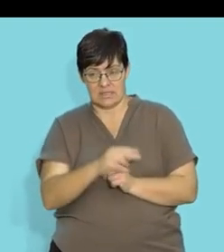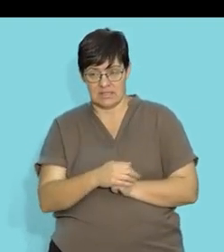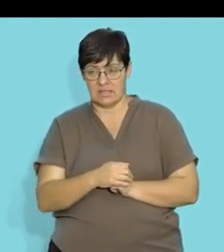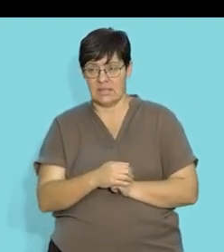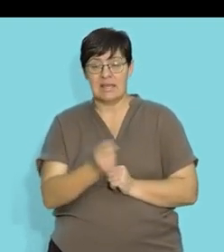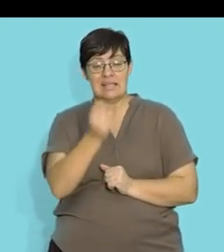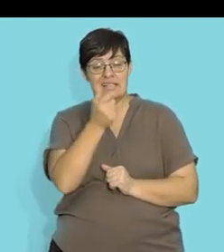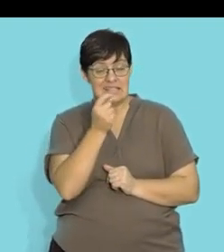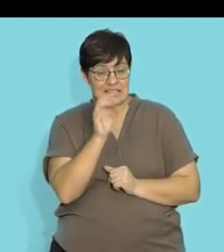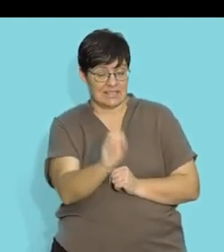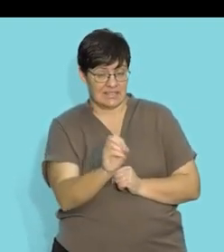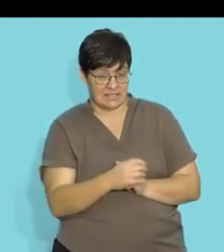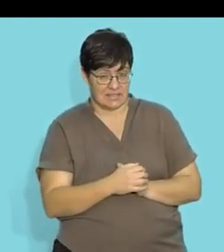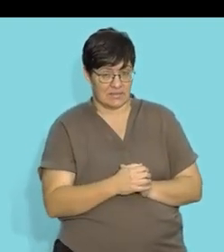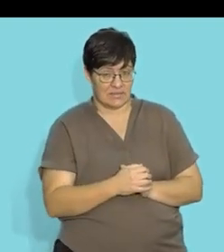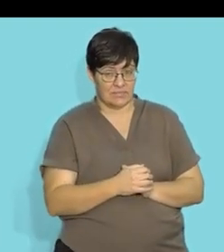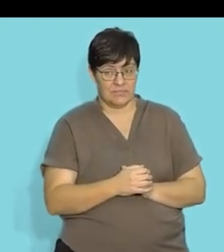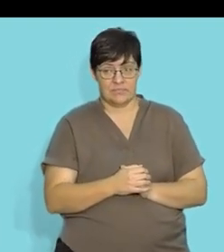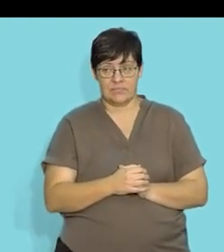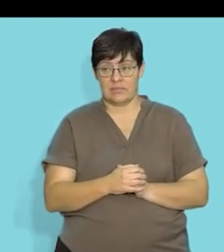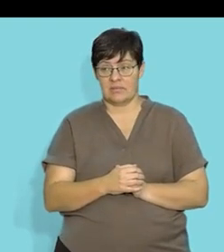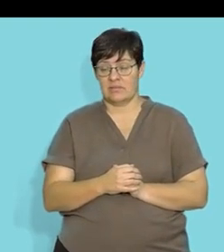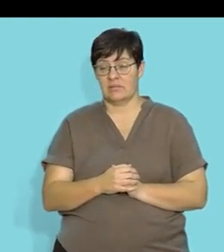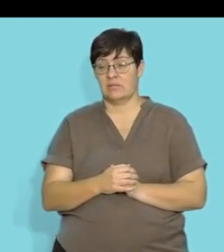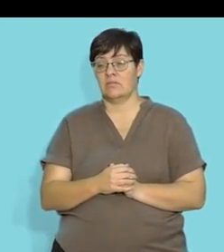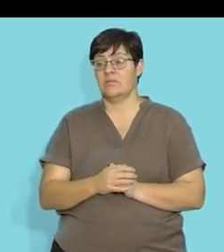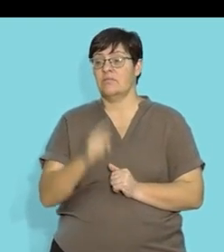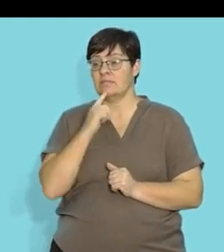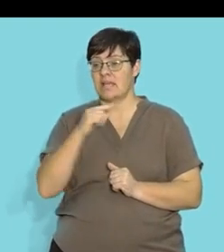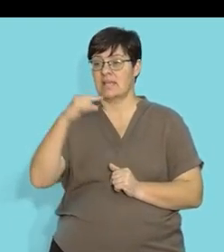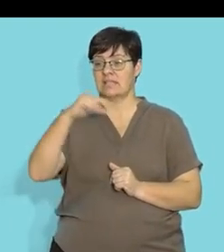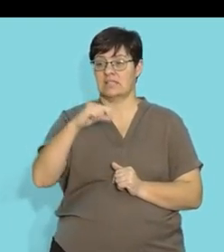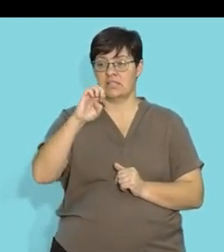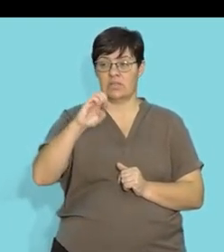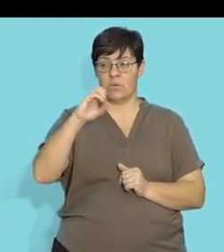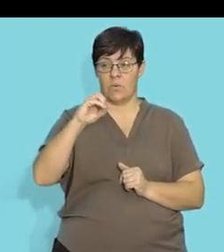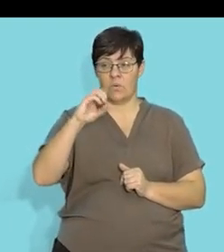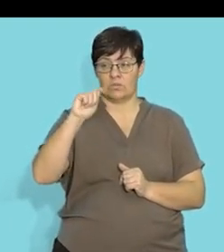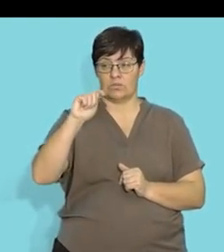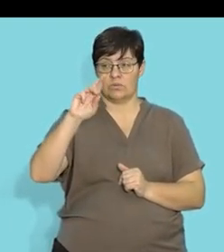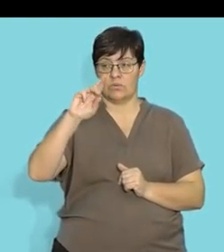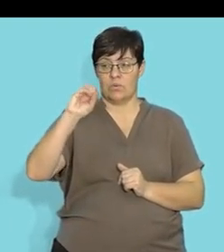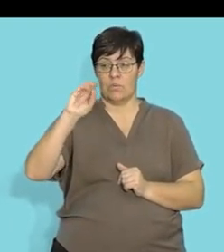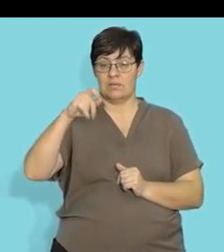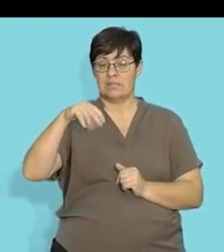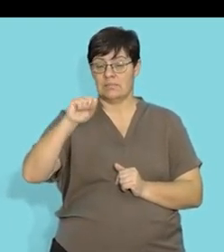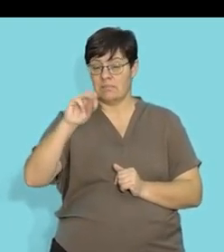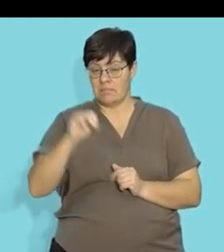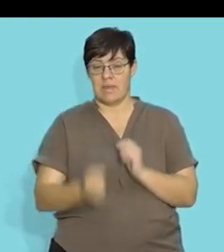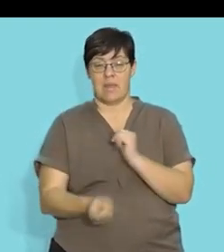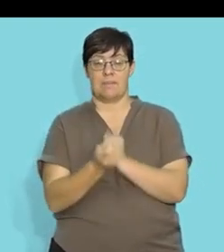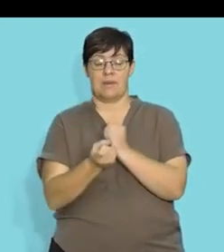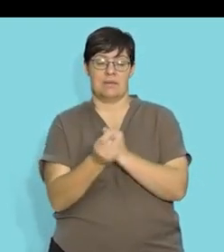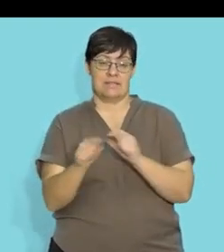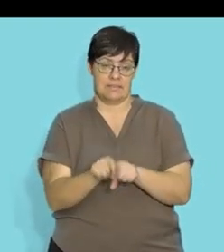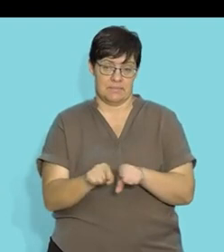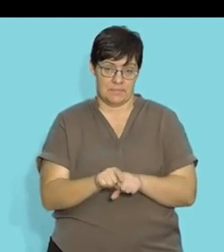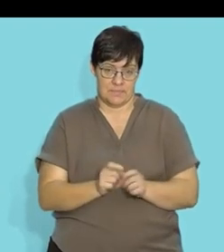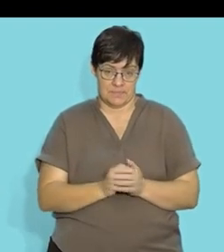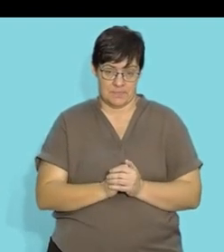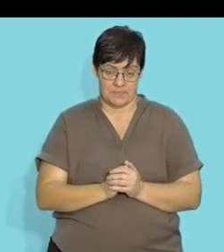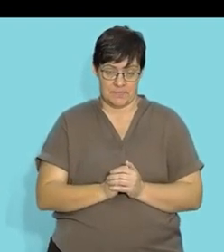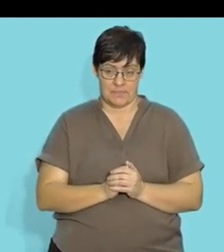see that in seeds, and we can express this in seeds where we see geotropism occurring in a similar way. So here